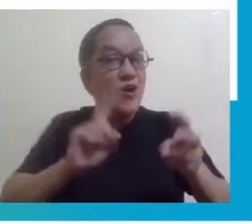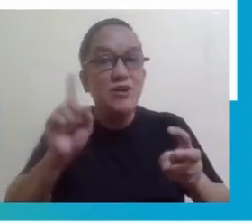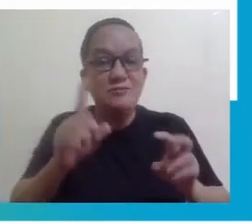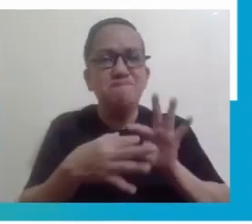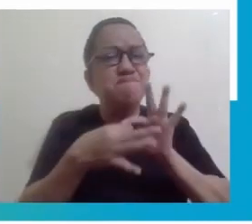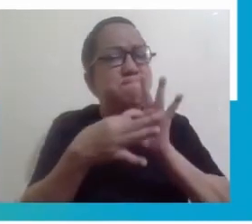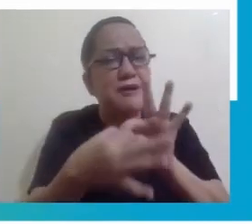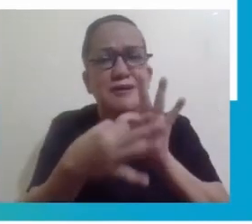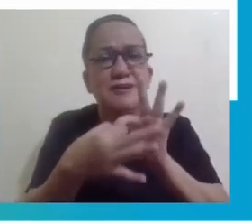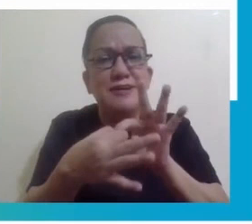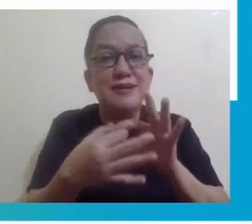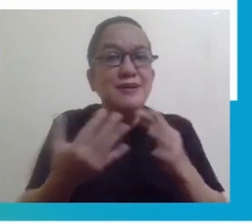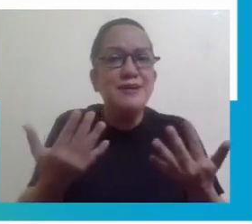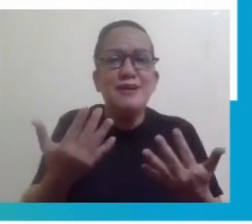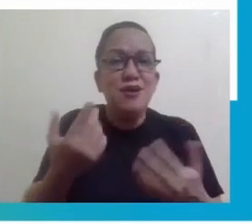Green Recovery.